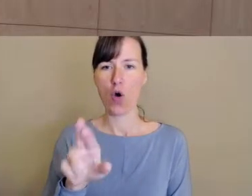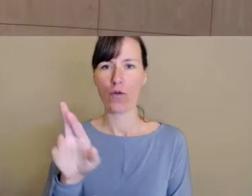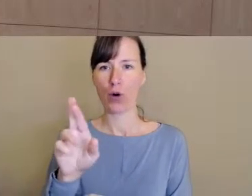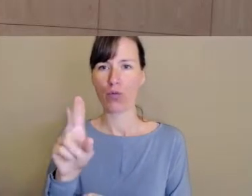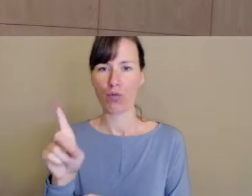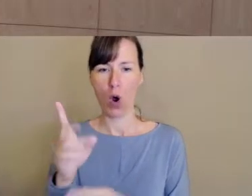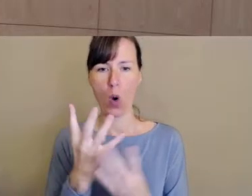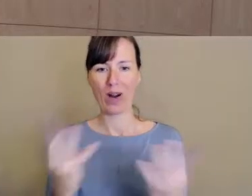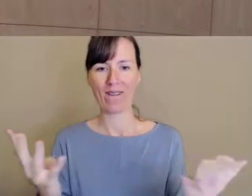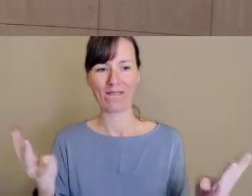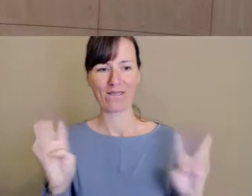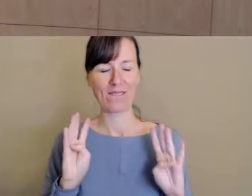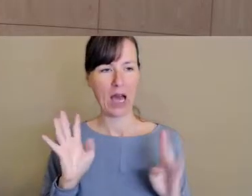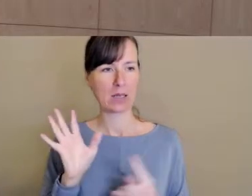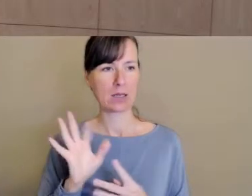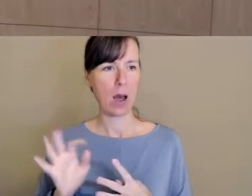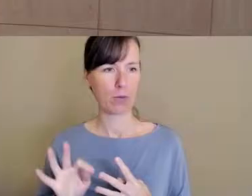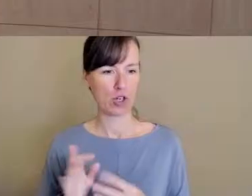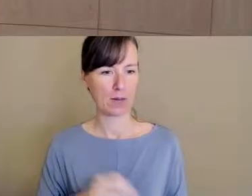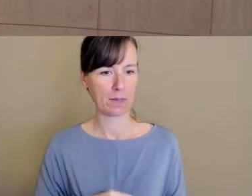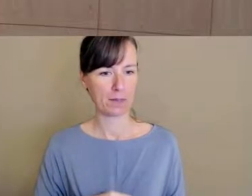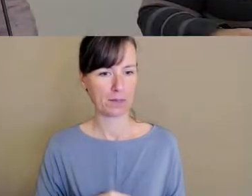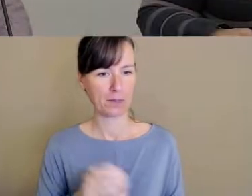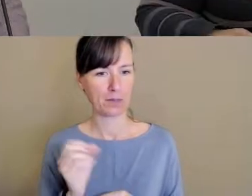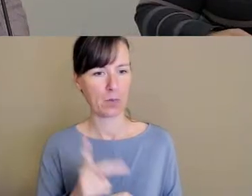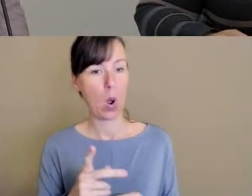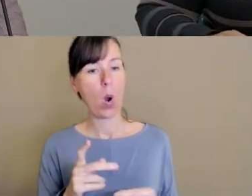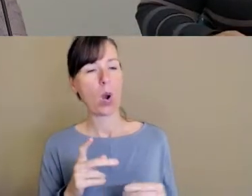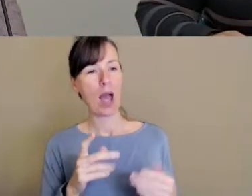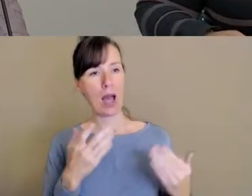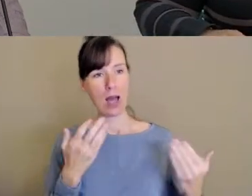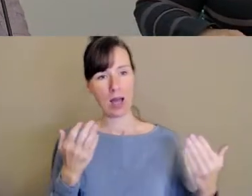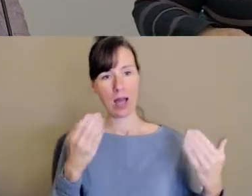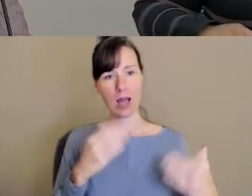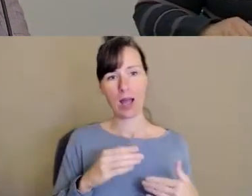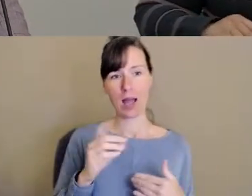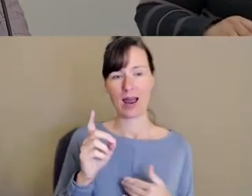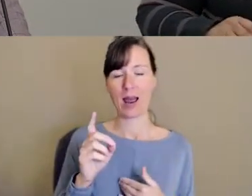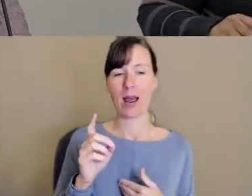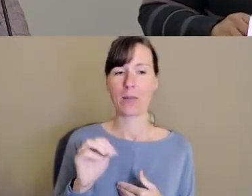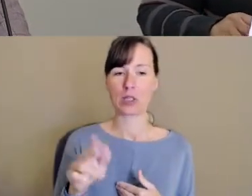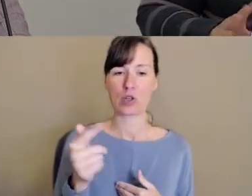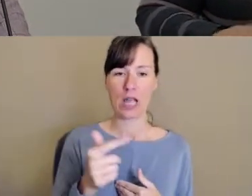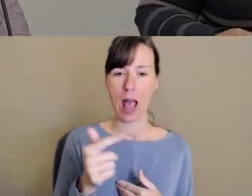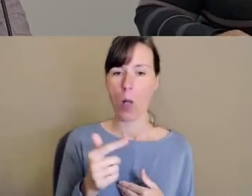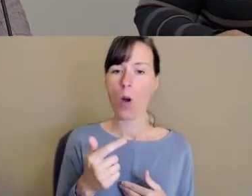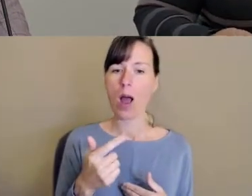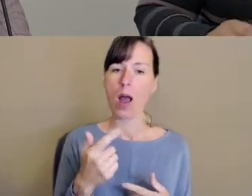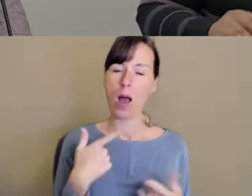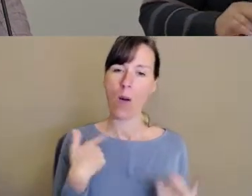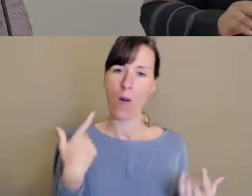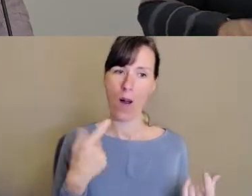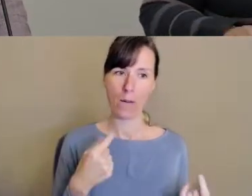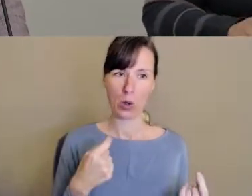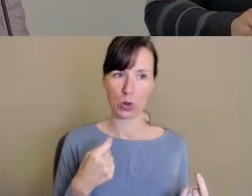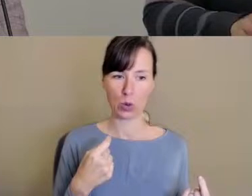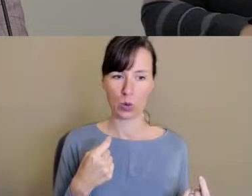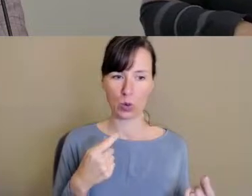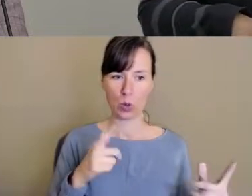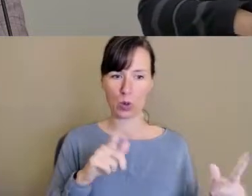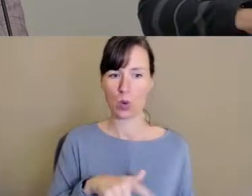take it away. All right, so Mayor and Council, what I'm going to do is I am going to turn the floor over to the